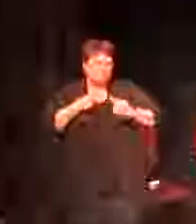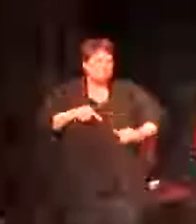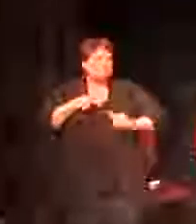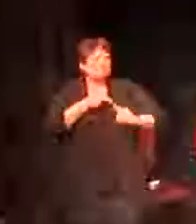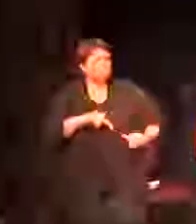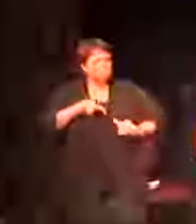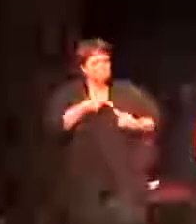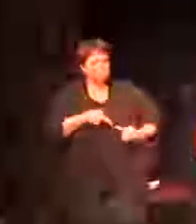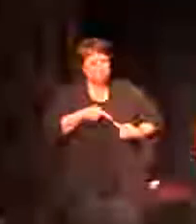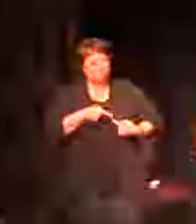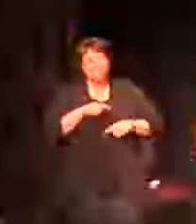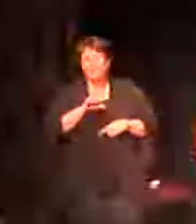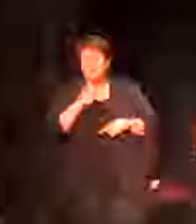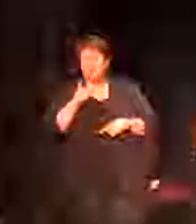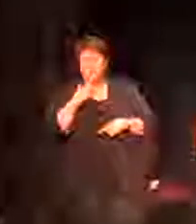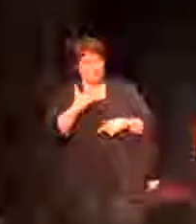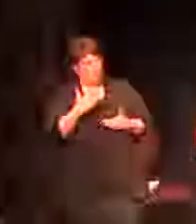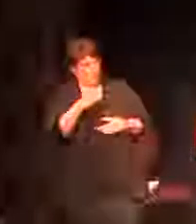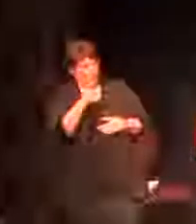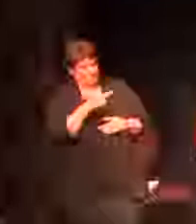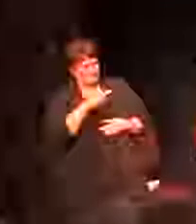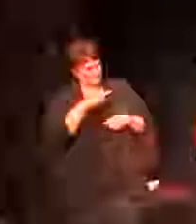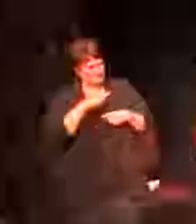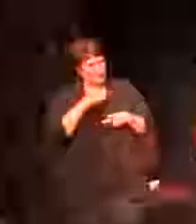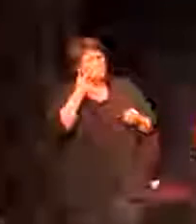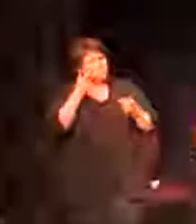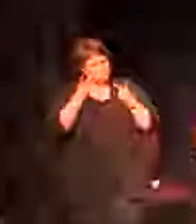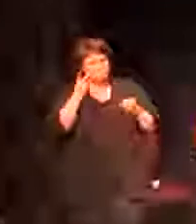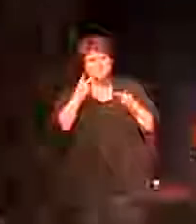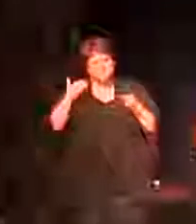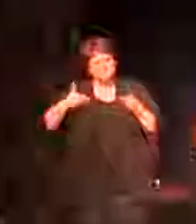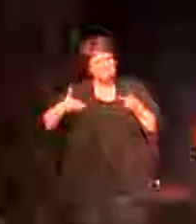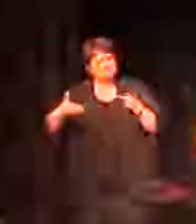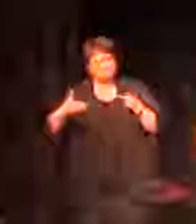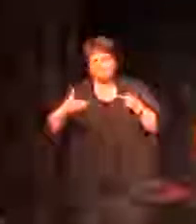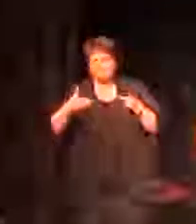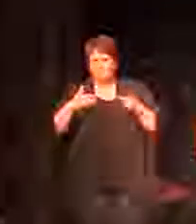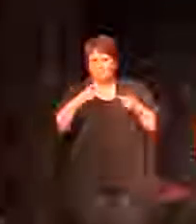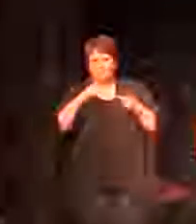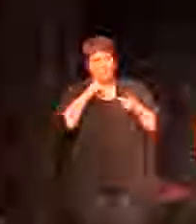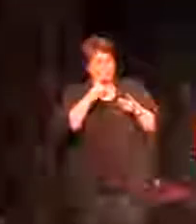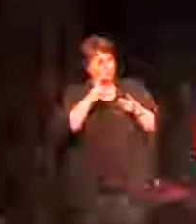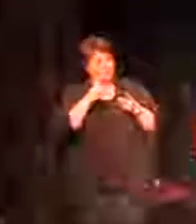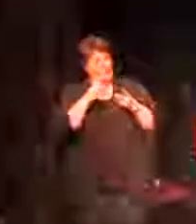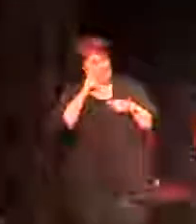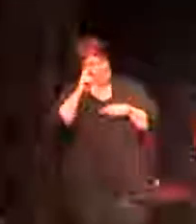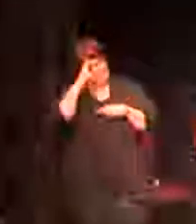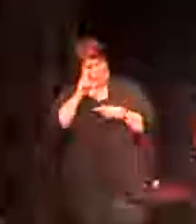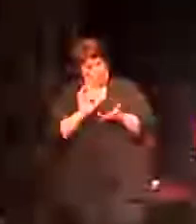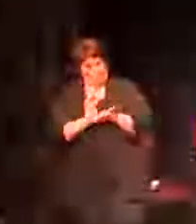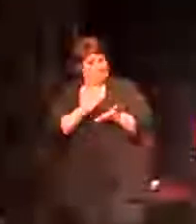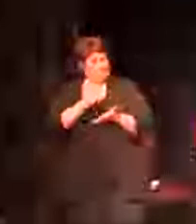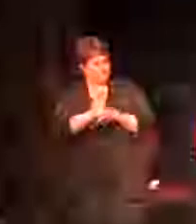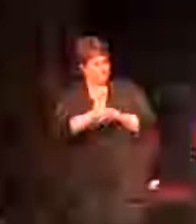The other part I want to talk about that is we hear a lot about totally employer funded, which I don't